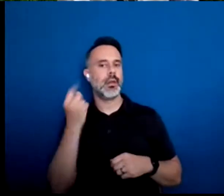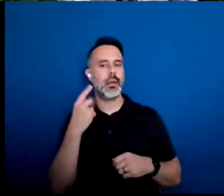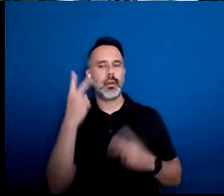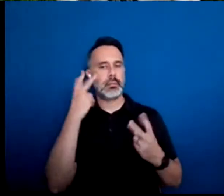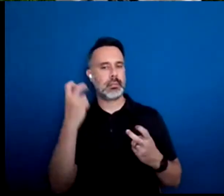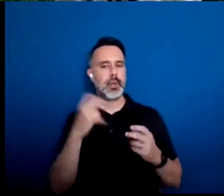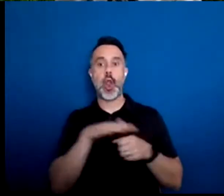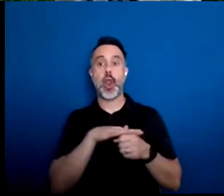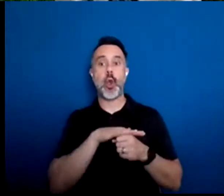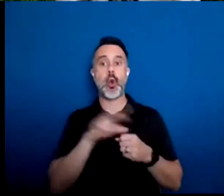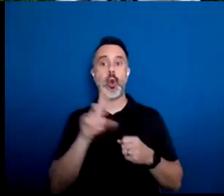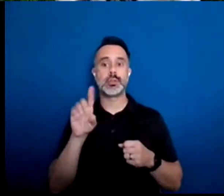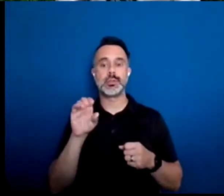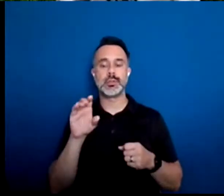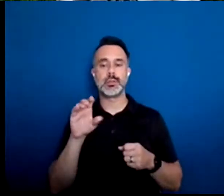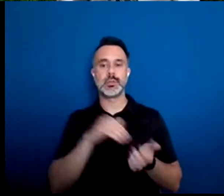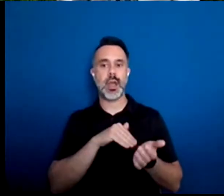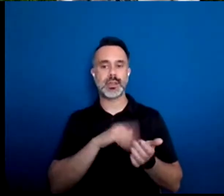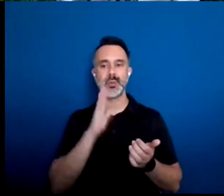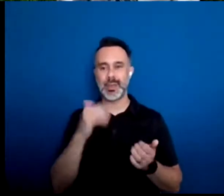need to have an ultra cold freezer.